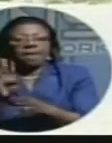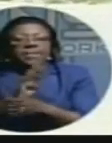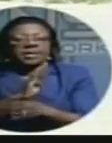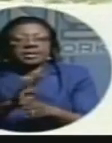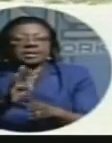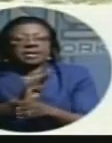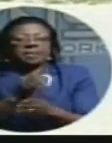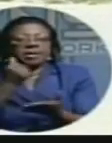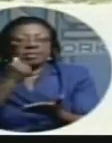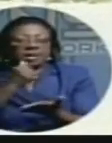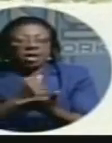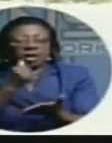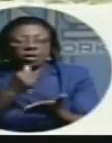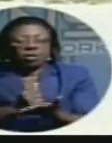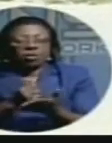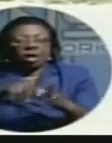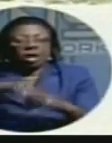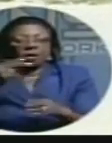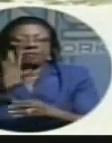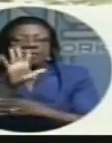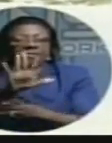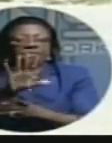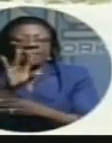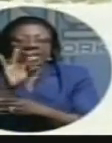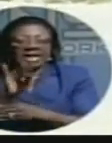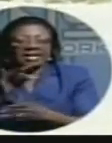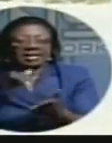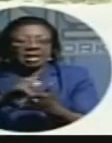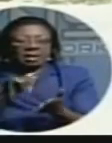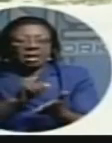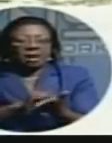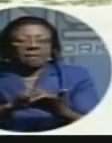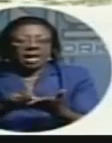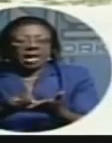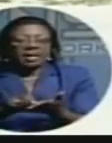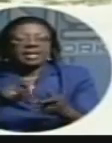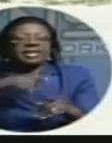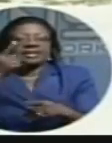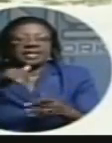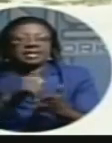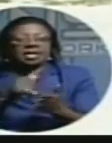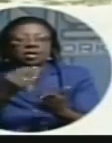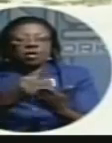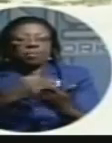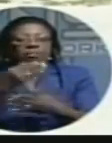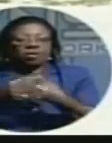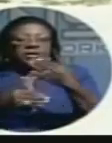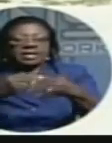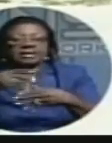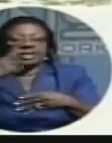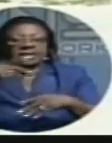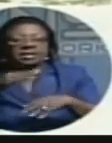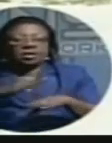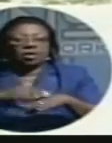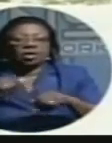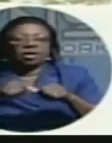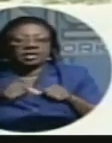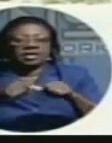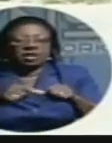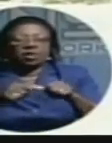already been approved out of the 58 that apply. He said that the process is ongoing. Now, this is a stark difference